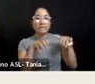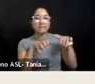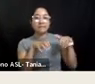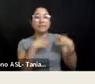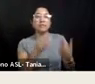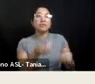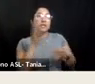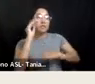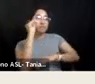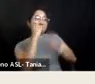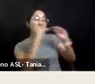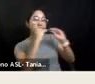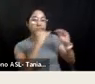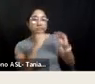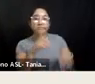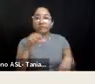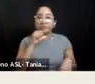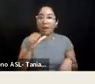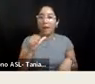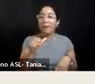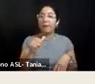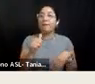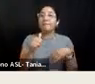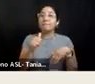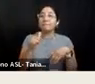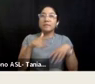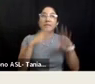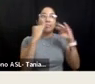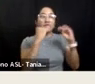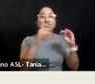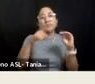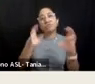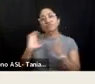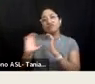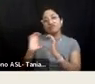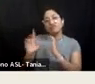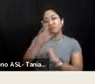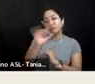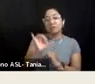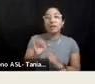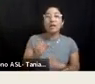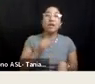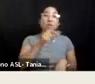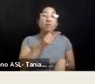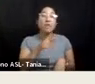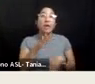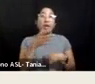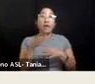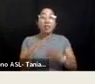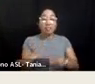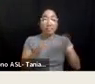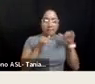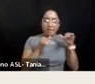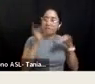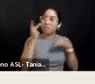lecture. I think that we need to remember that our audience are part of the performance, and what they walk away with is what they choose to walk away with. And